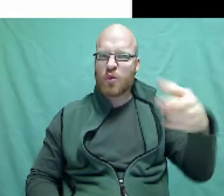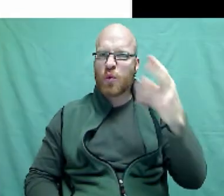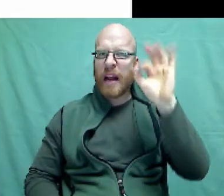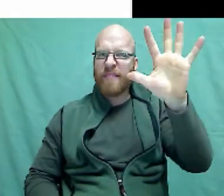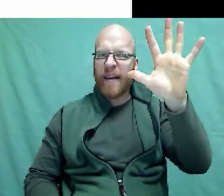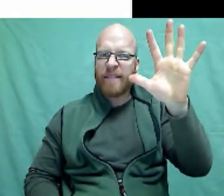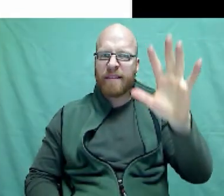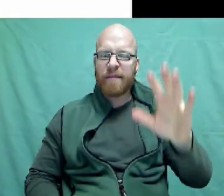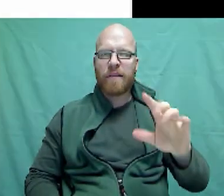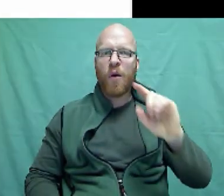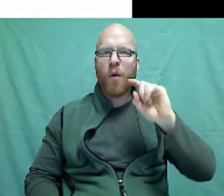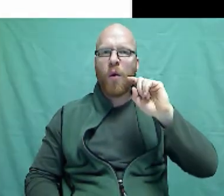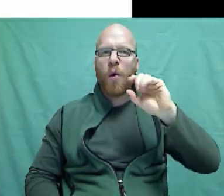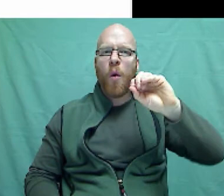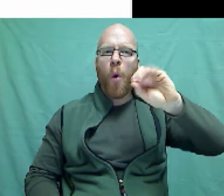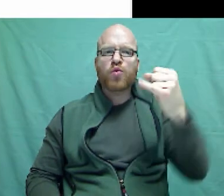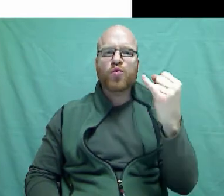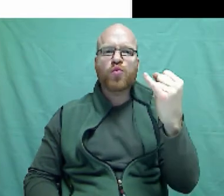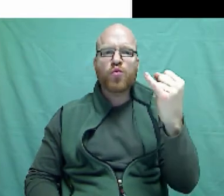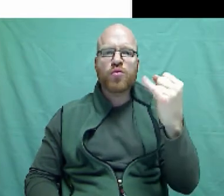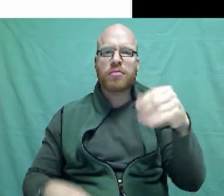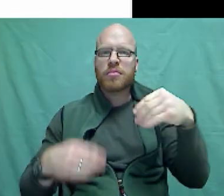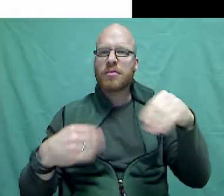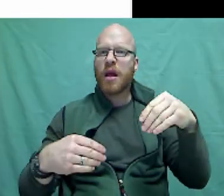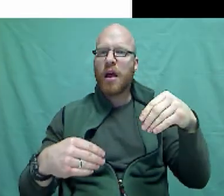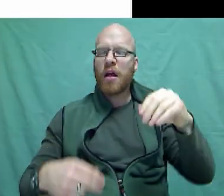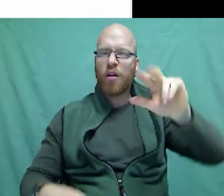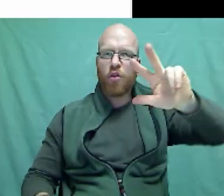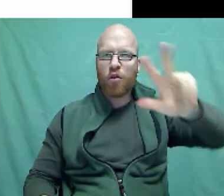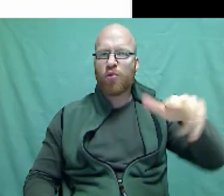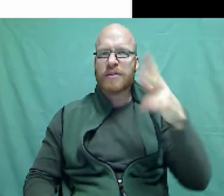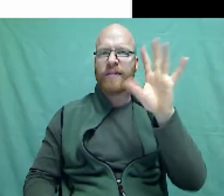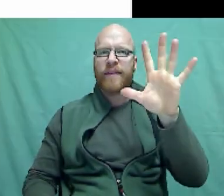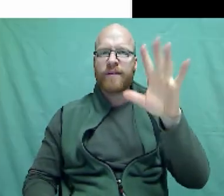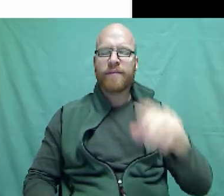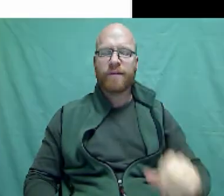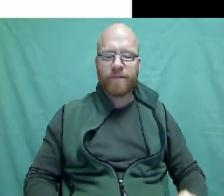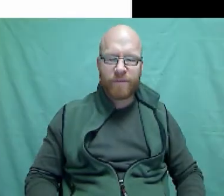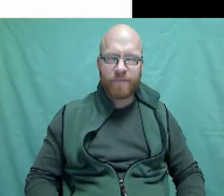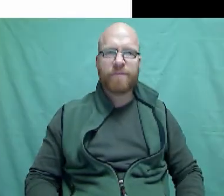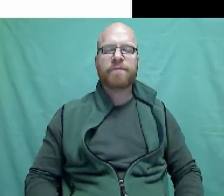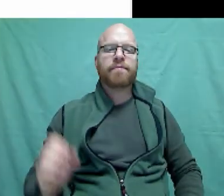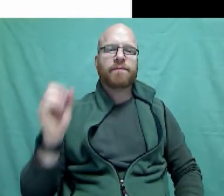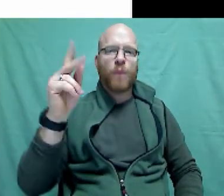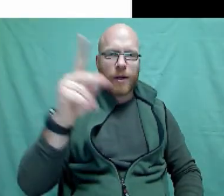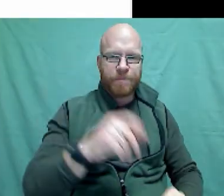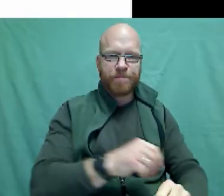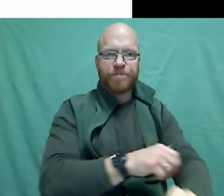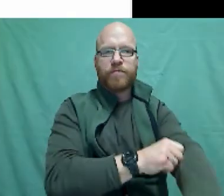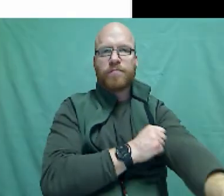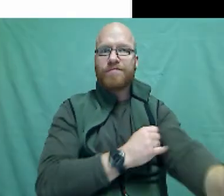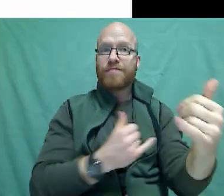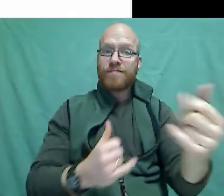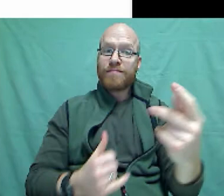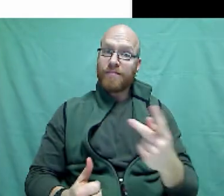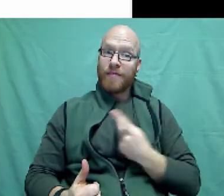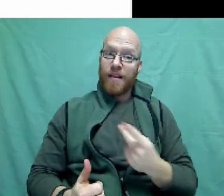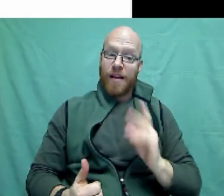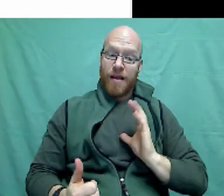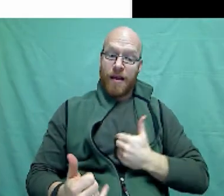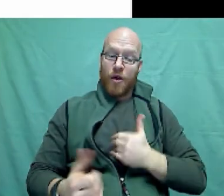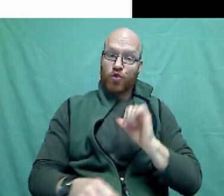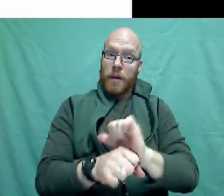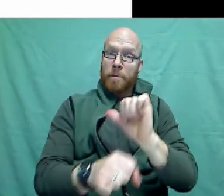Apple juice is expensive, $2.95. Orange juice is $3.75. Whew, that's an expensive small